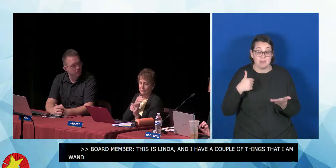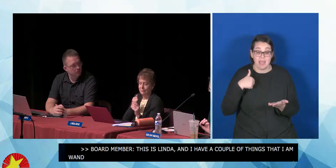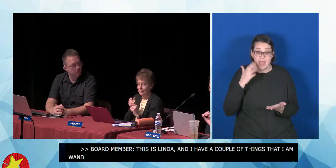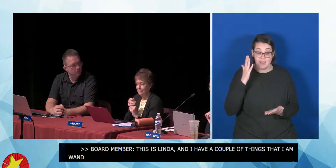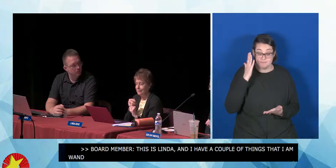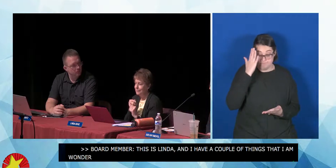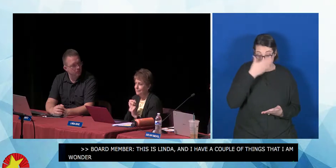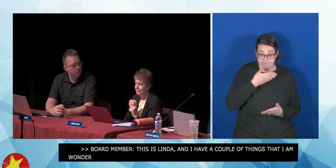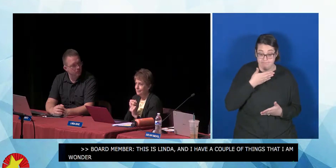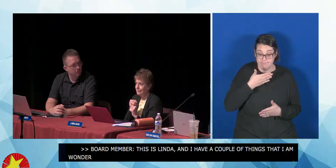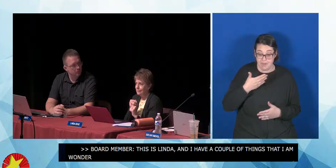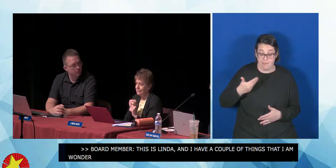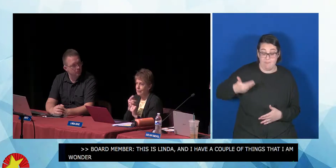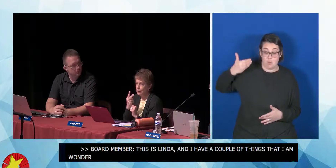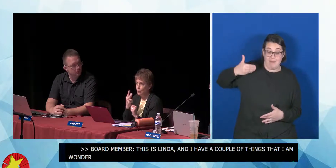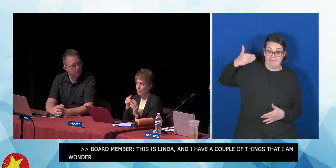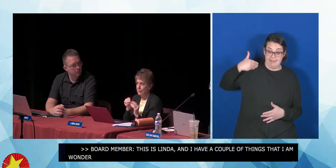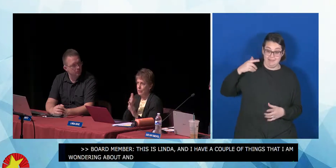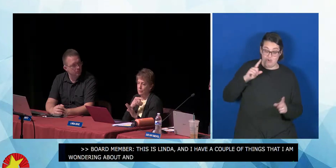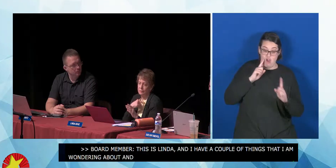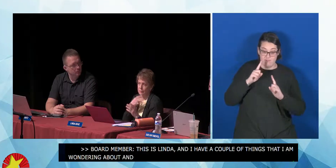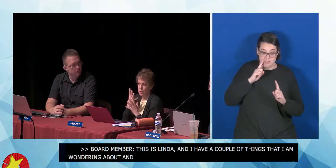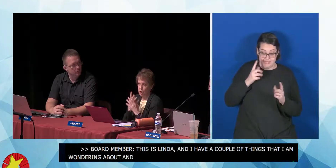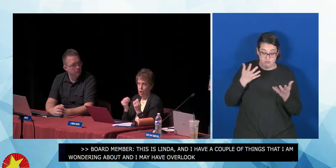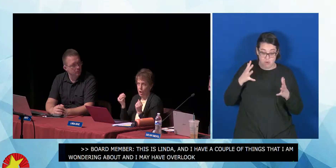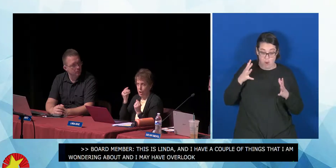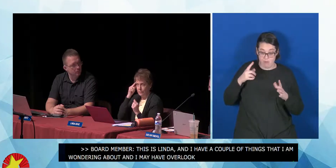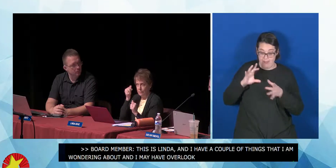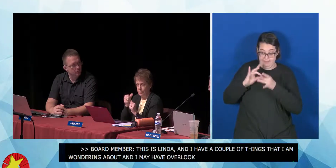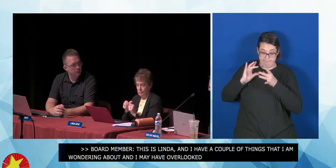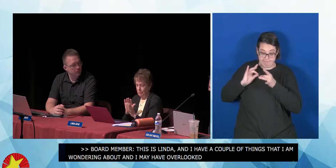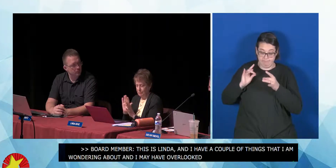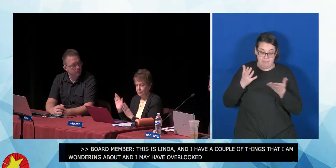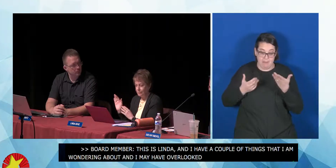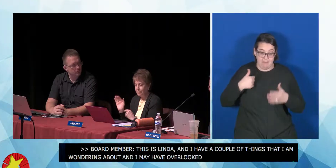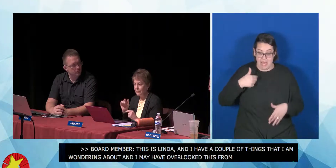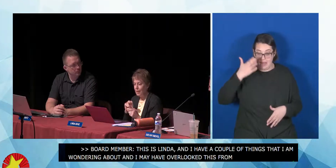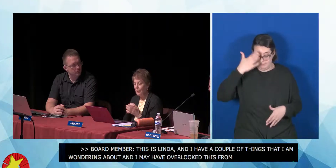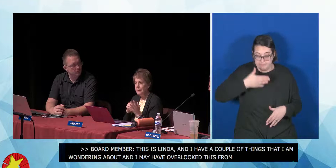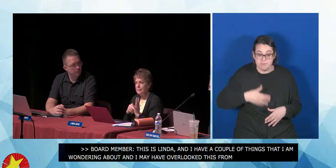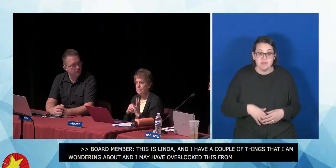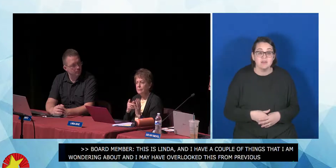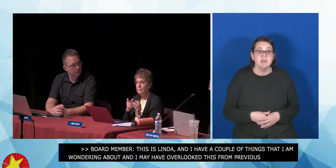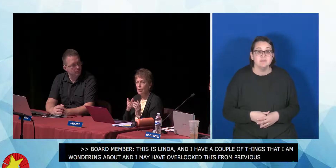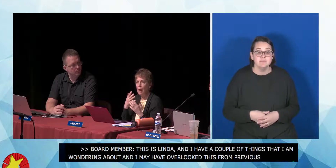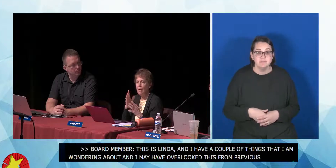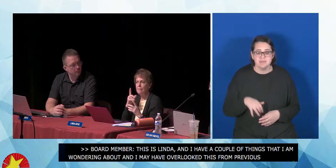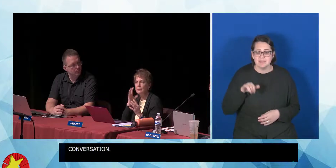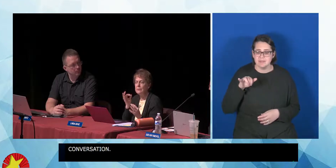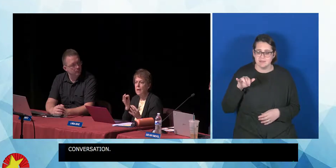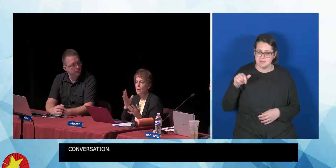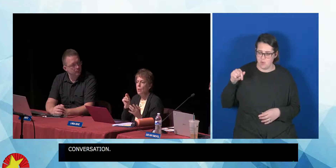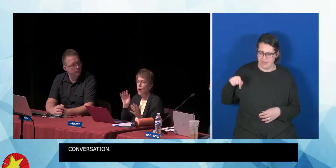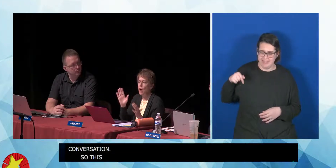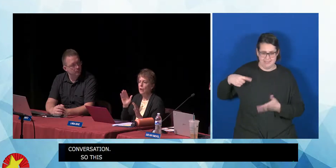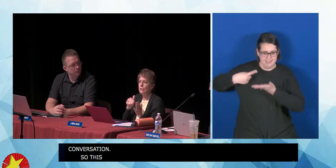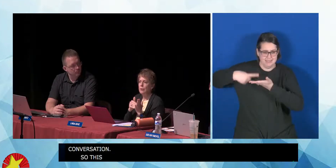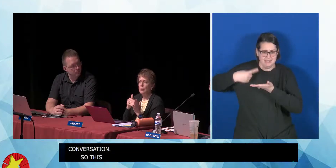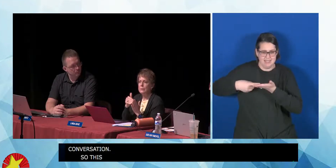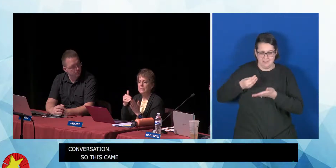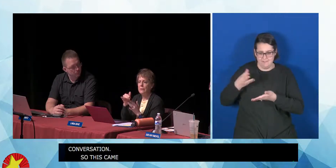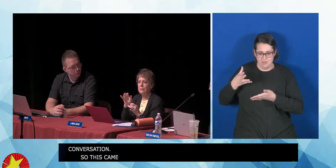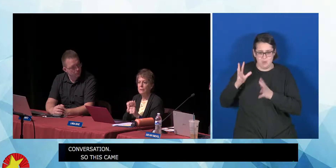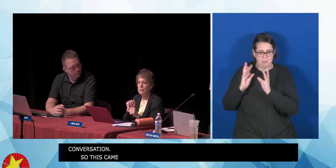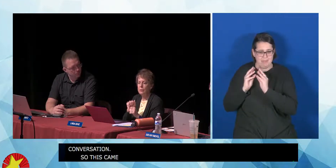from previous conversations. I think that this came up a couple meetings ago, and a lot of that information has left my